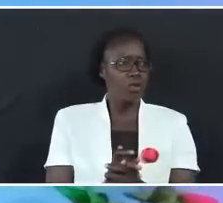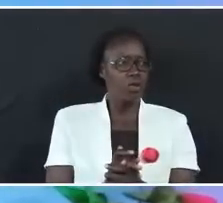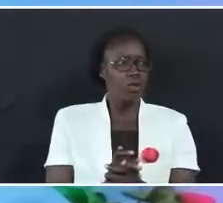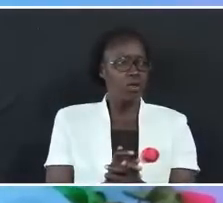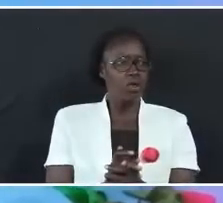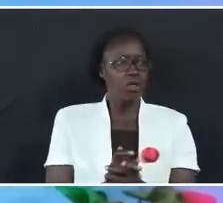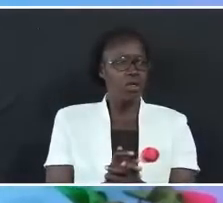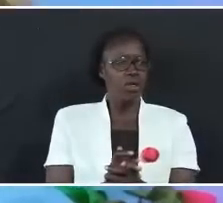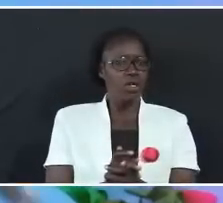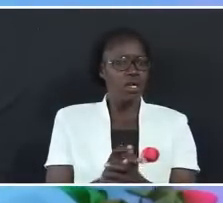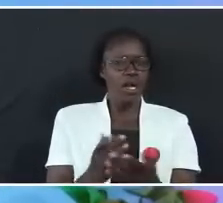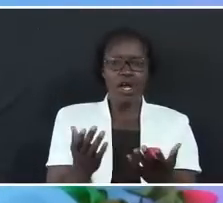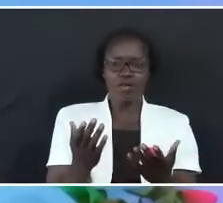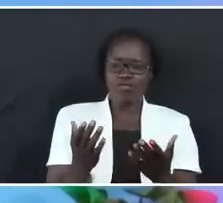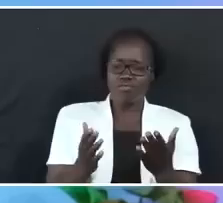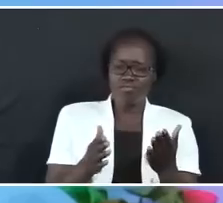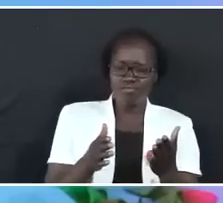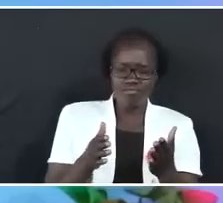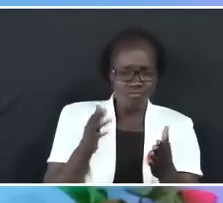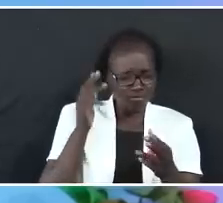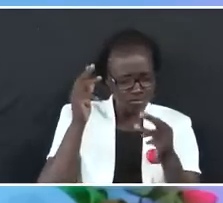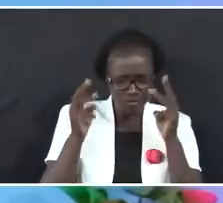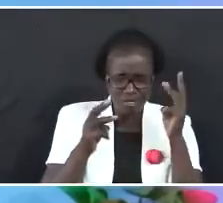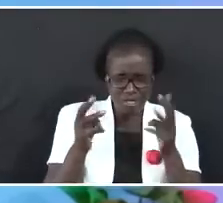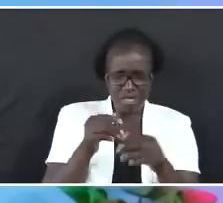I'm way above this one.